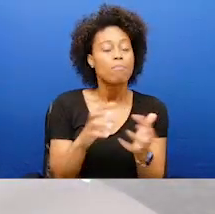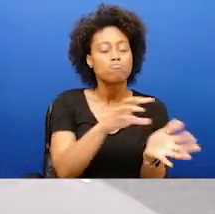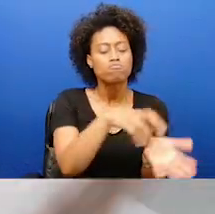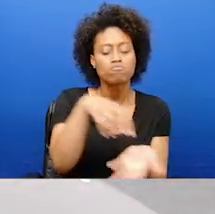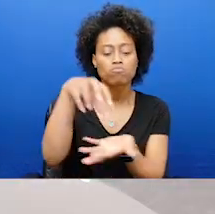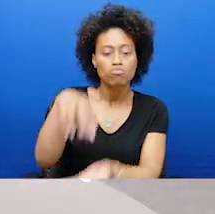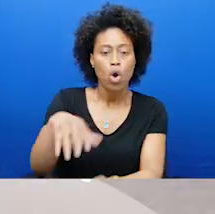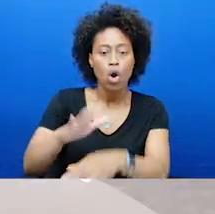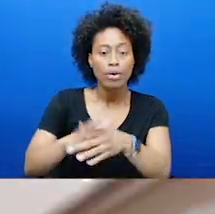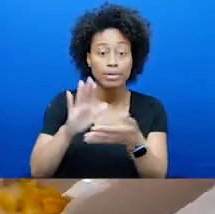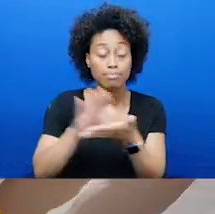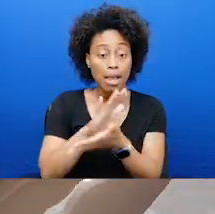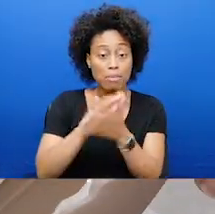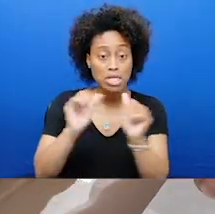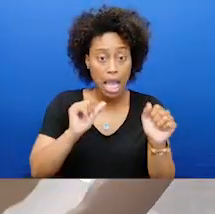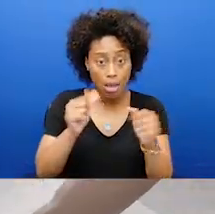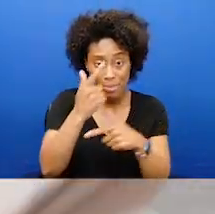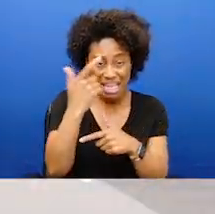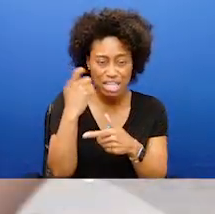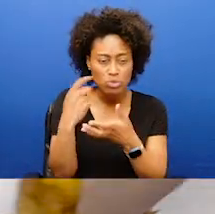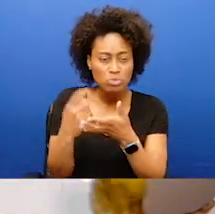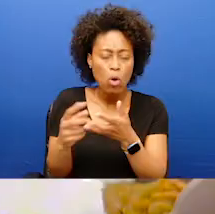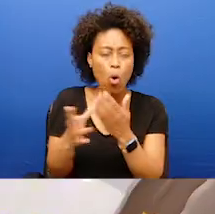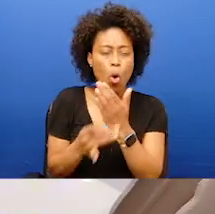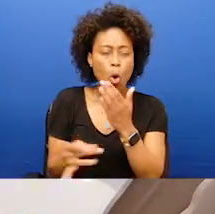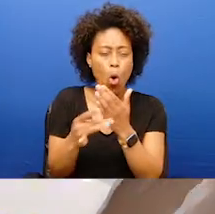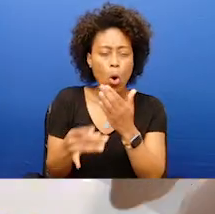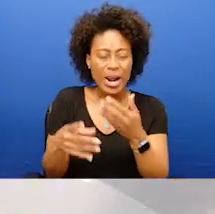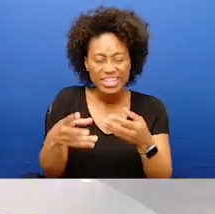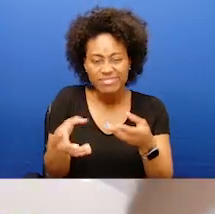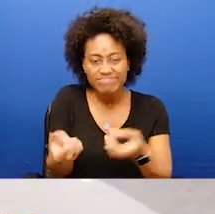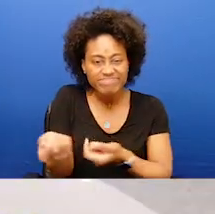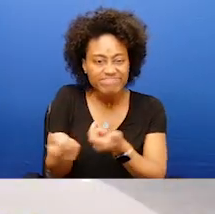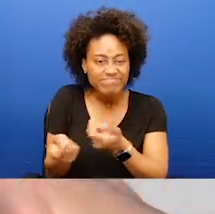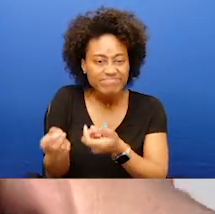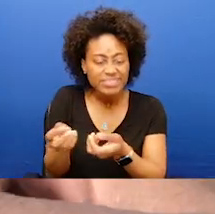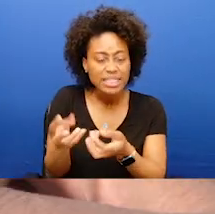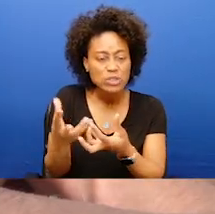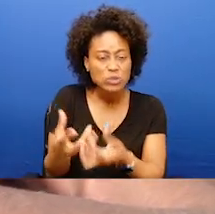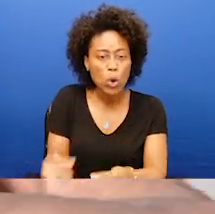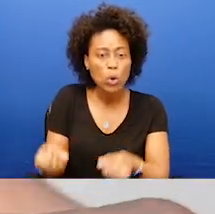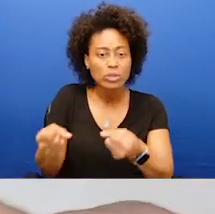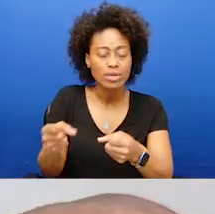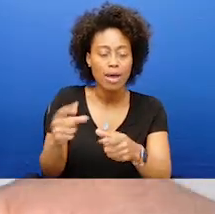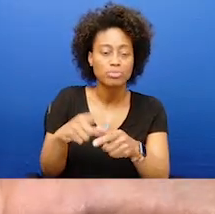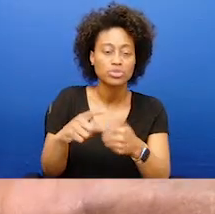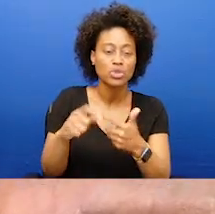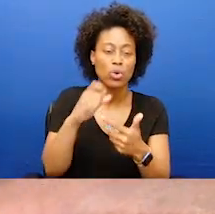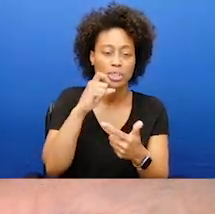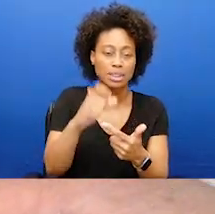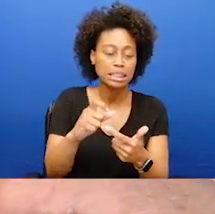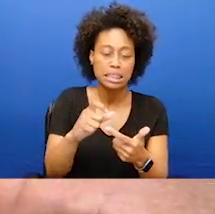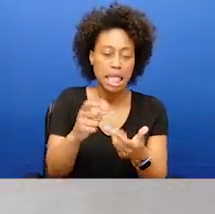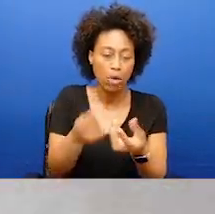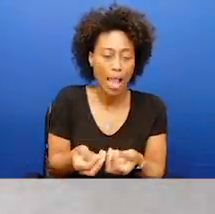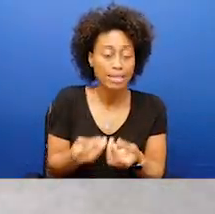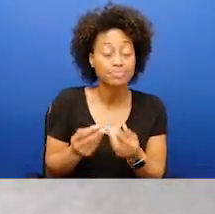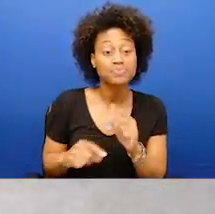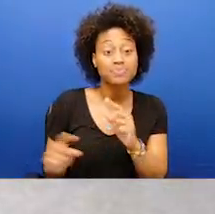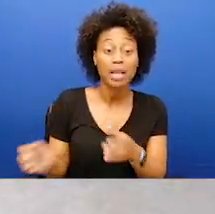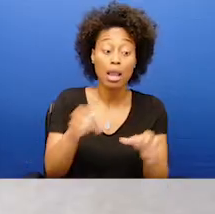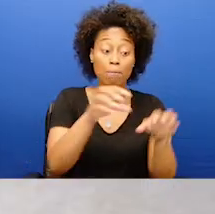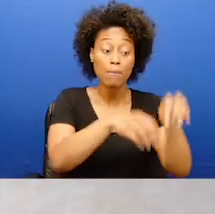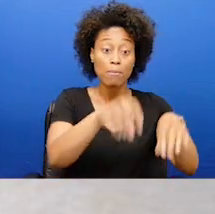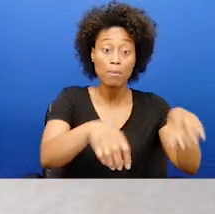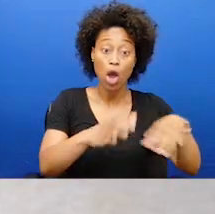I'm adding them to a paper towel just to remove any excess oil from the macaroni and cheese bites.